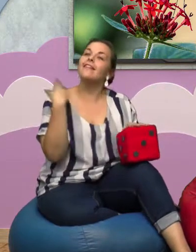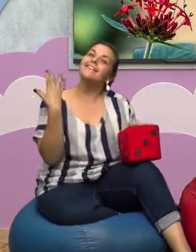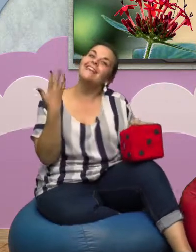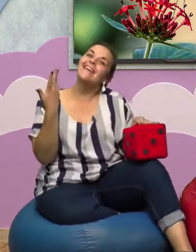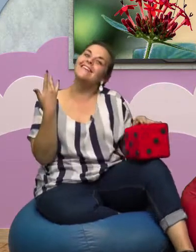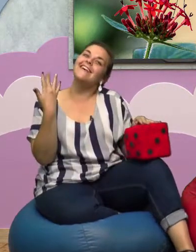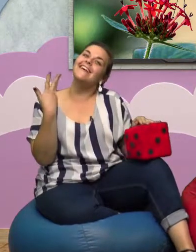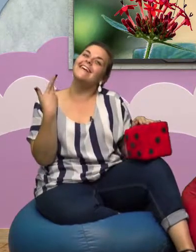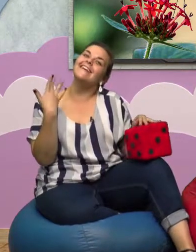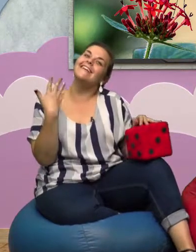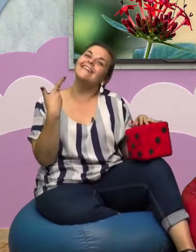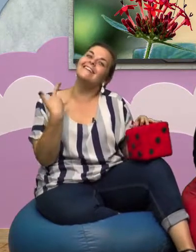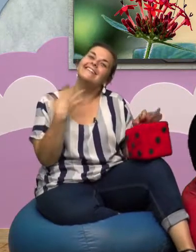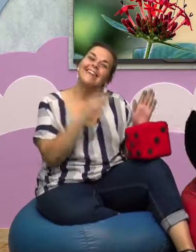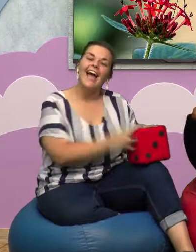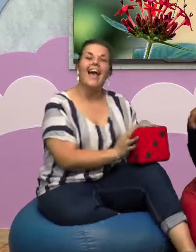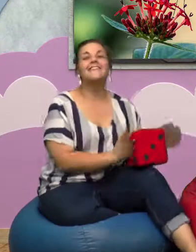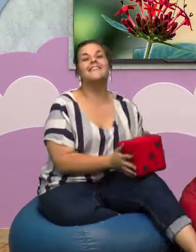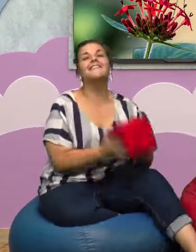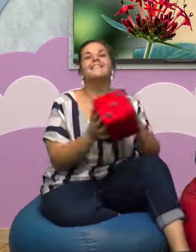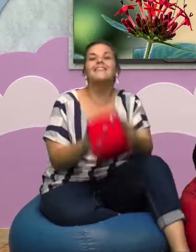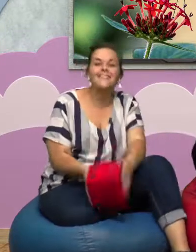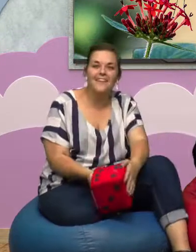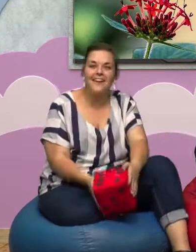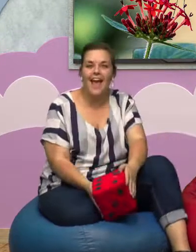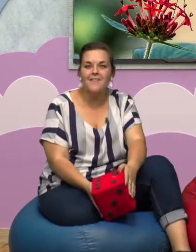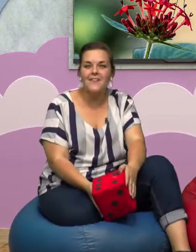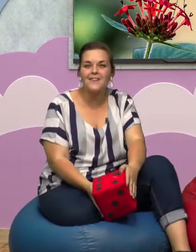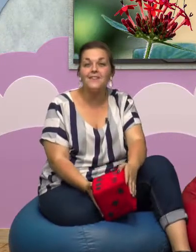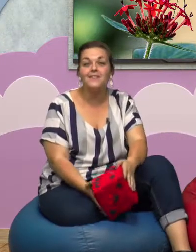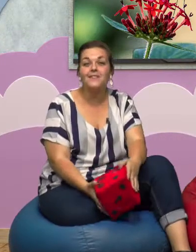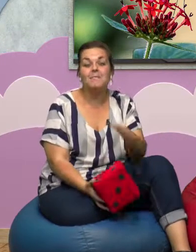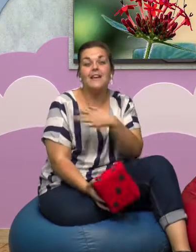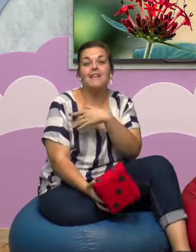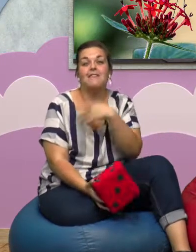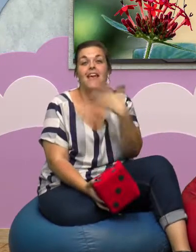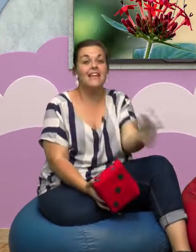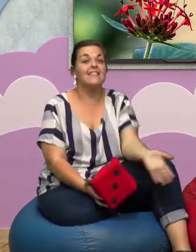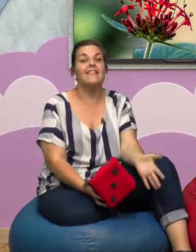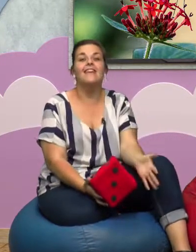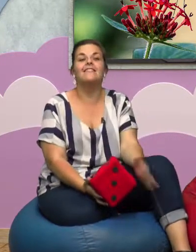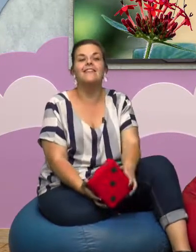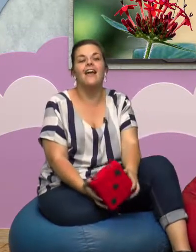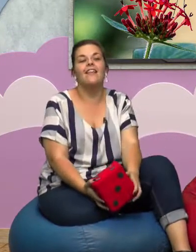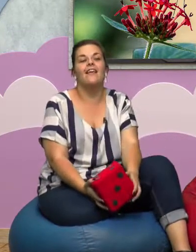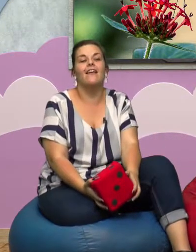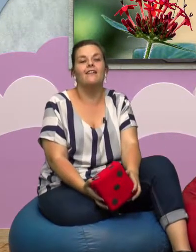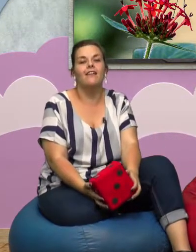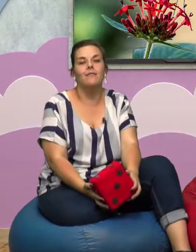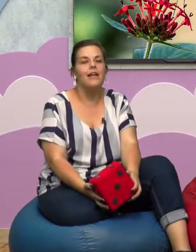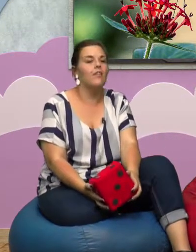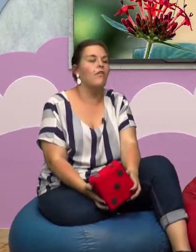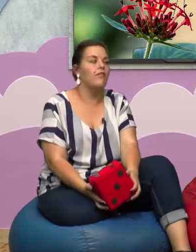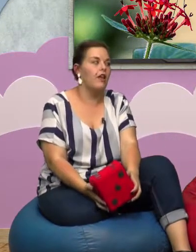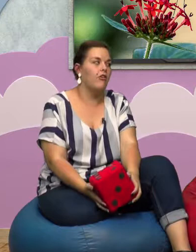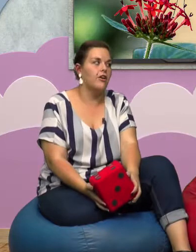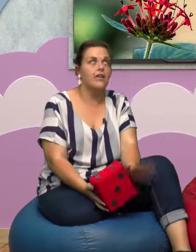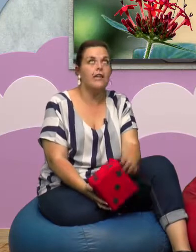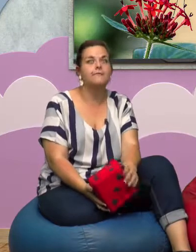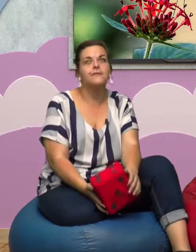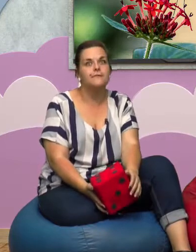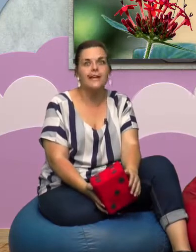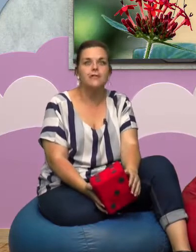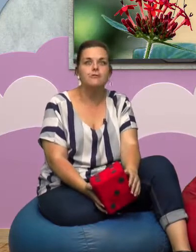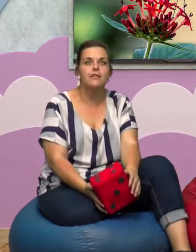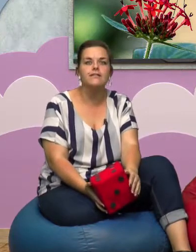in the desert. So this is such a fun game because you can also play it with exercises and then you can play it the whole day long and you can